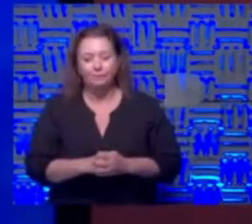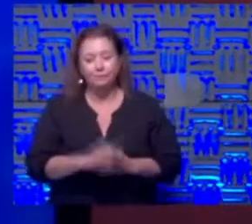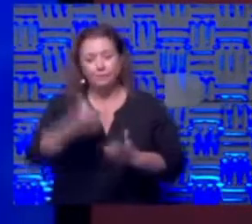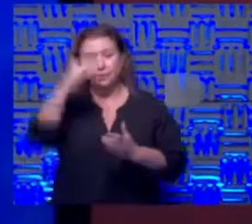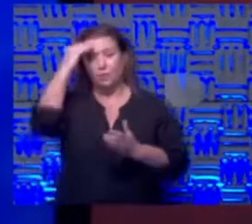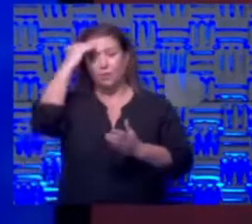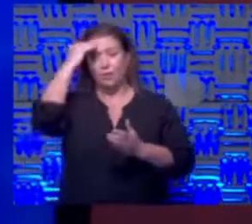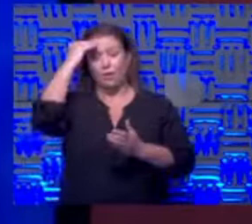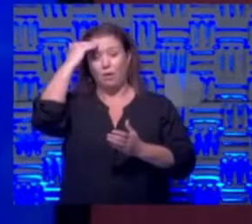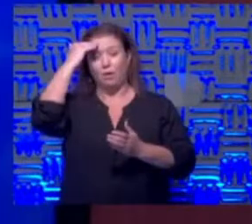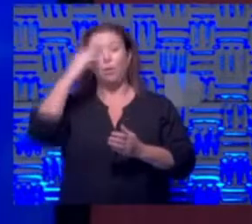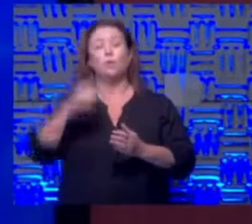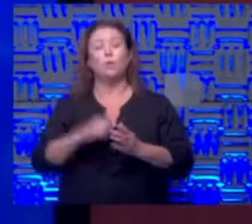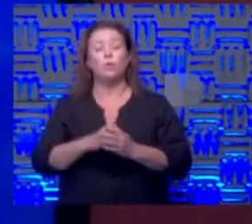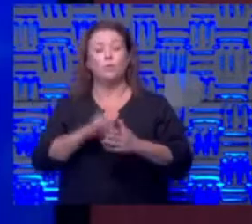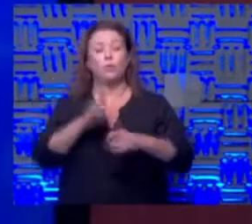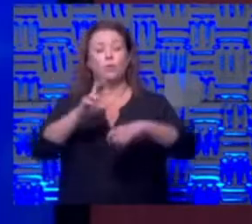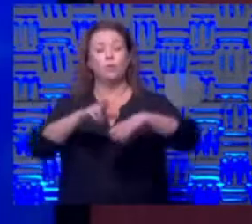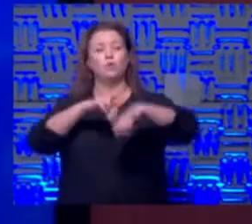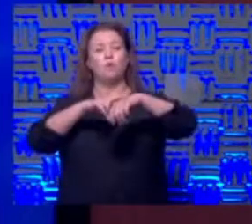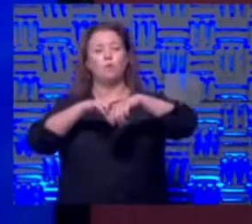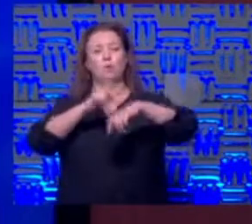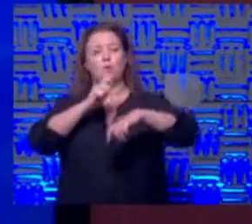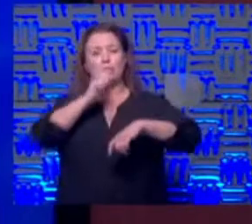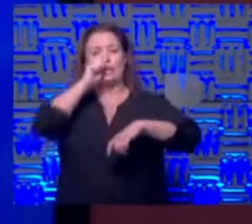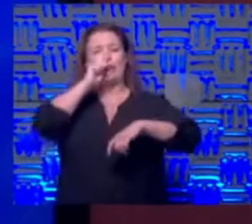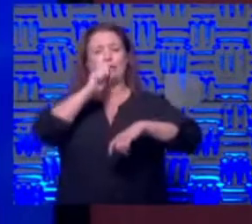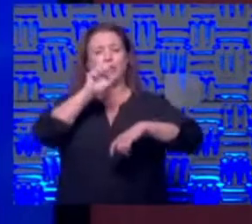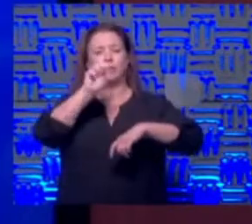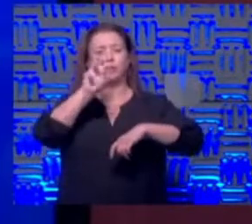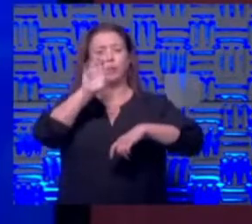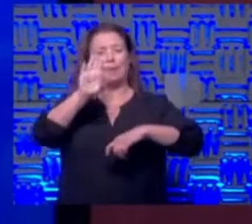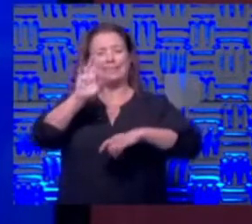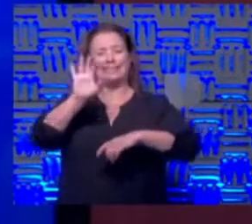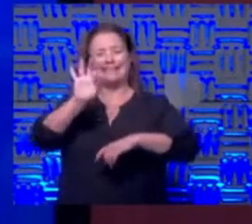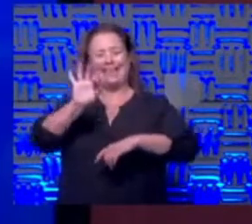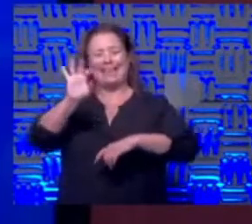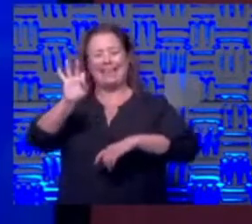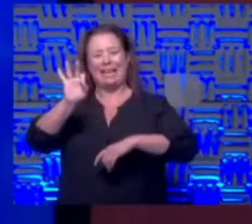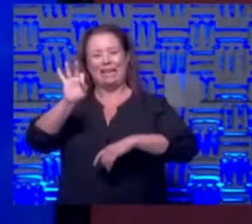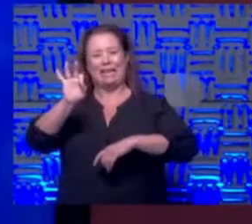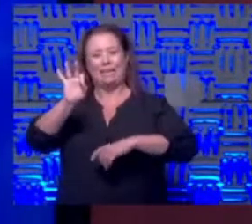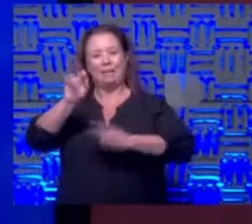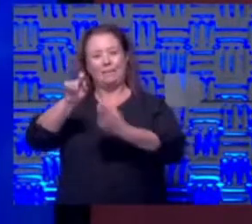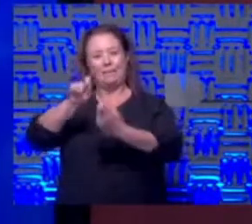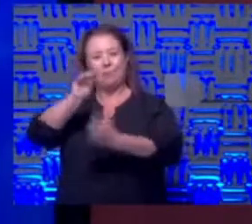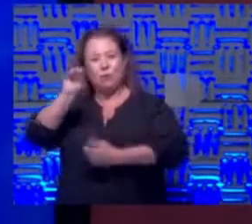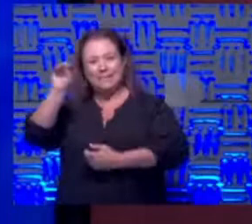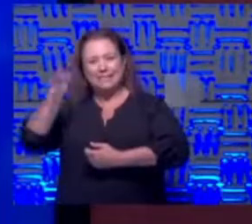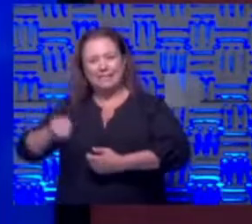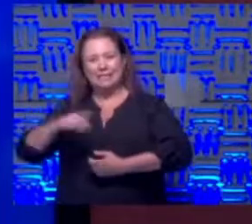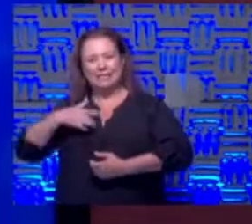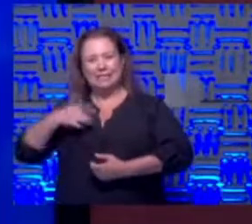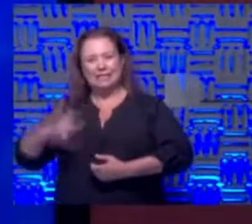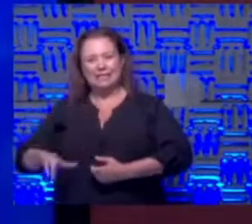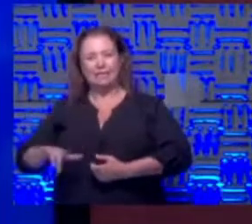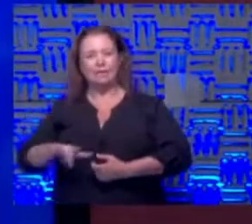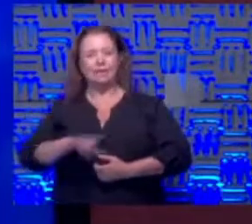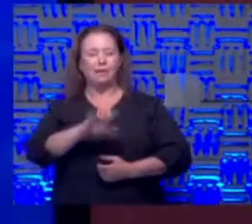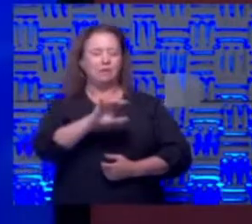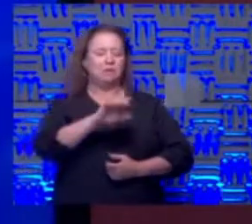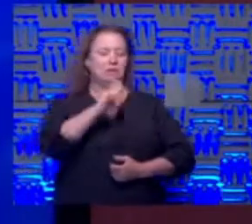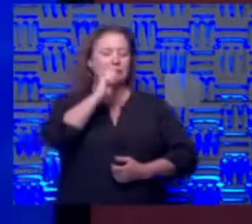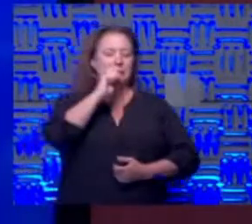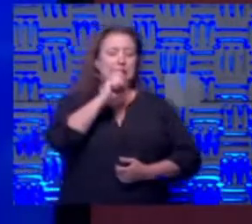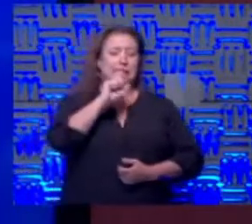know is that if the normal nasal swab is 99% sensitive specific, that saliva is about 96, 97%. Yeah. And in